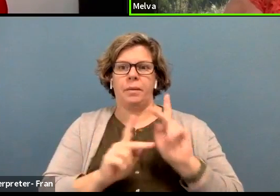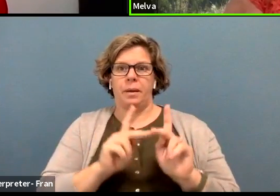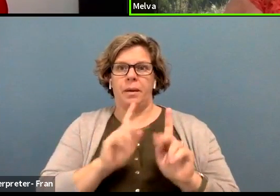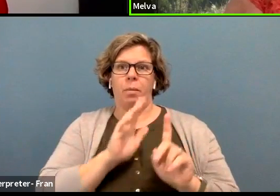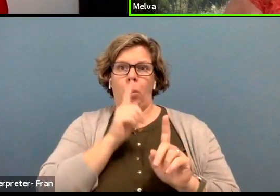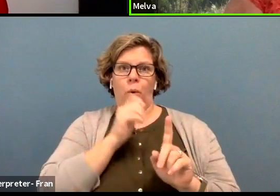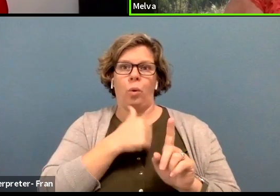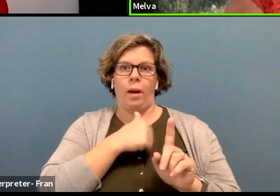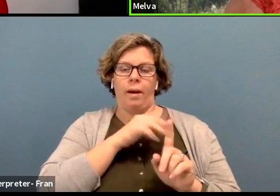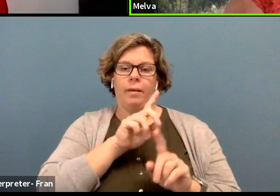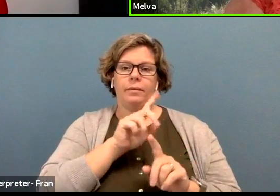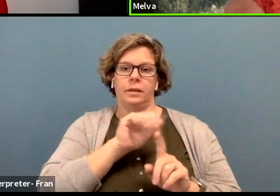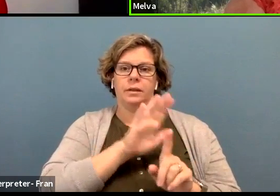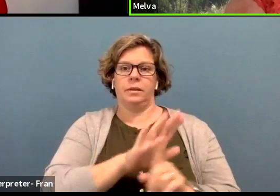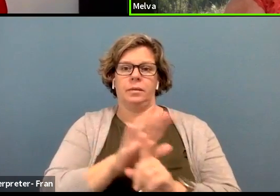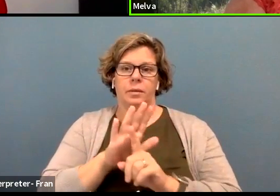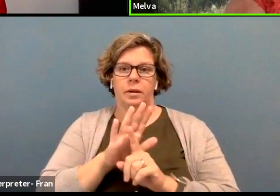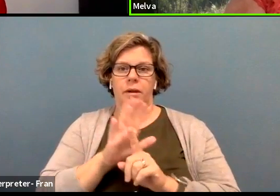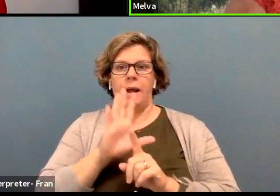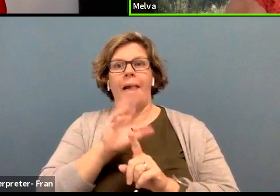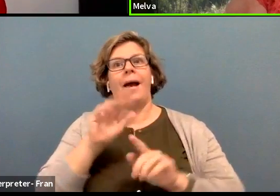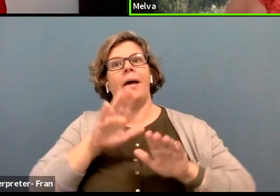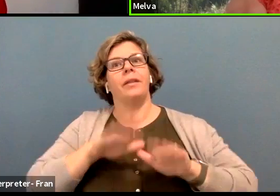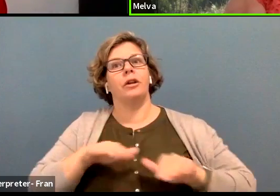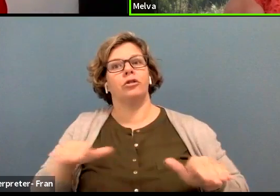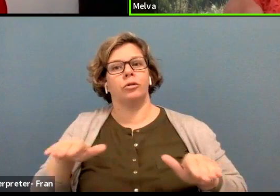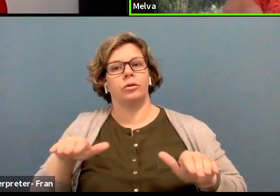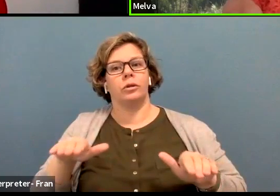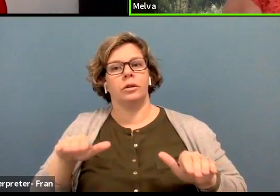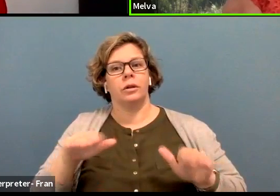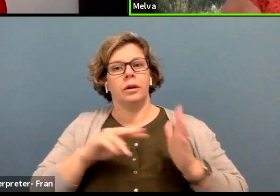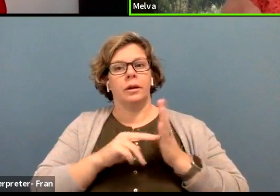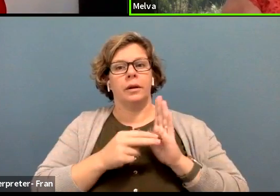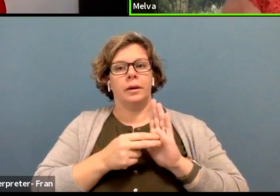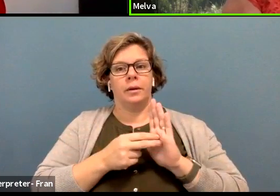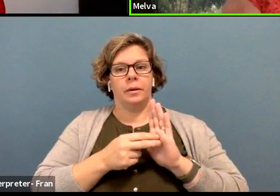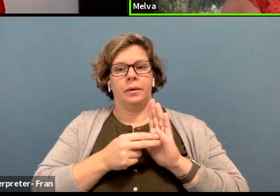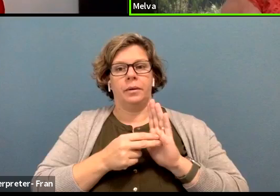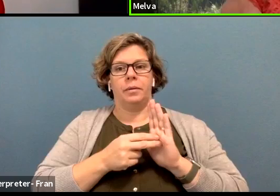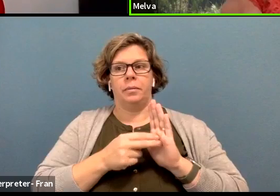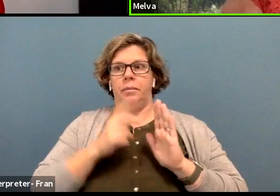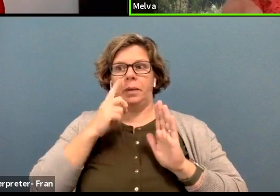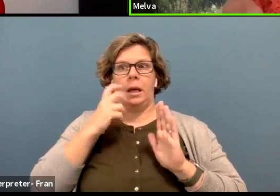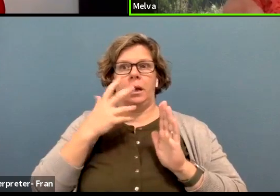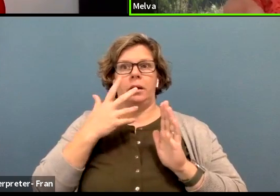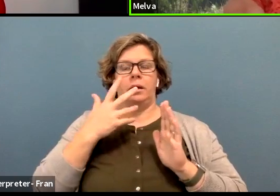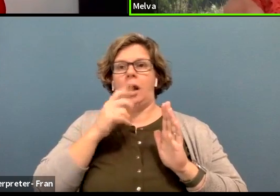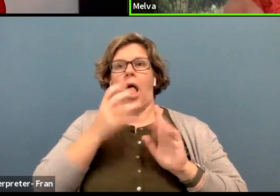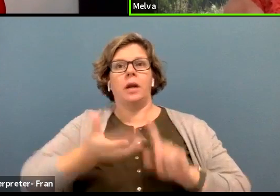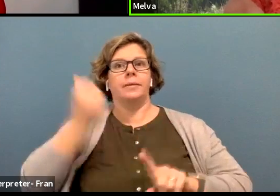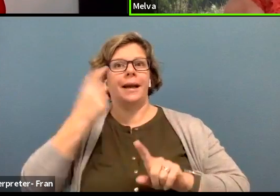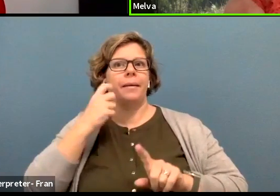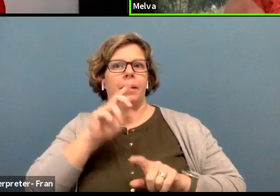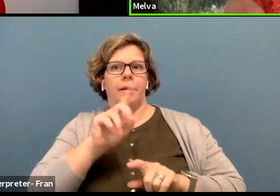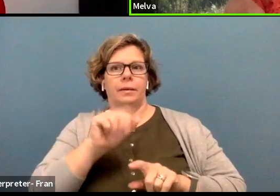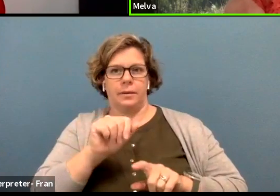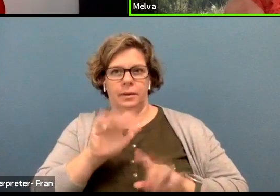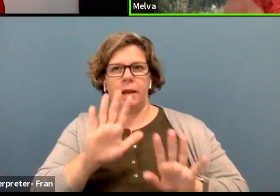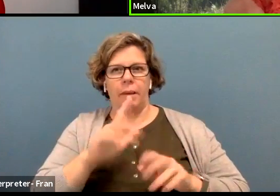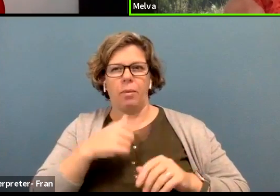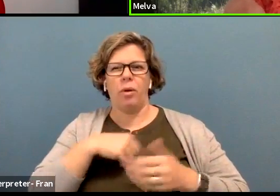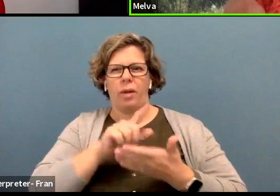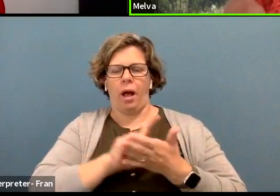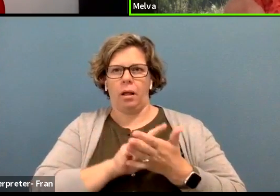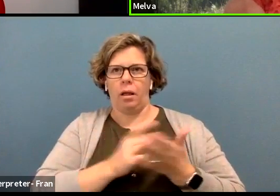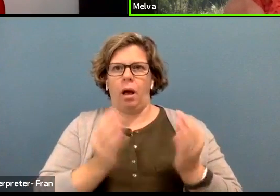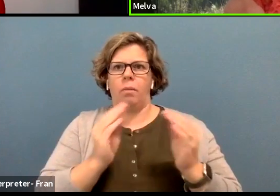disabilities with their children based solely on their disability. So we need to